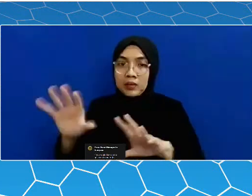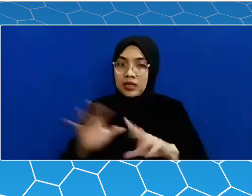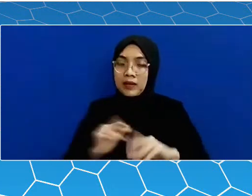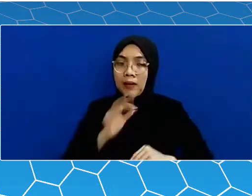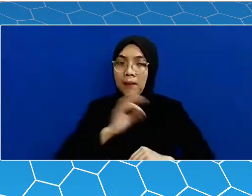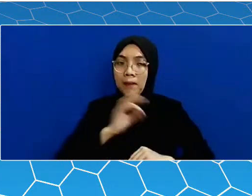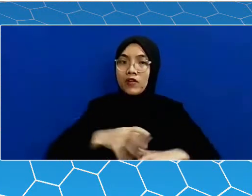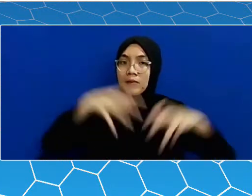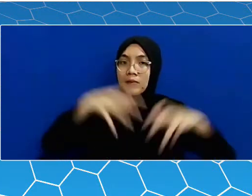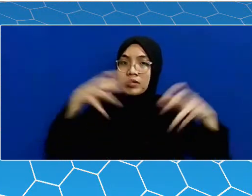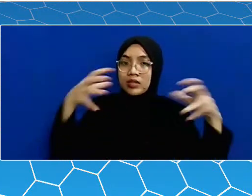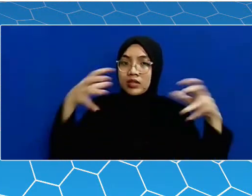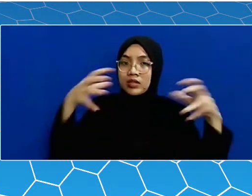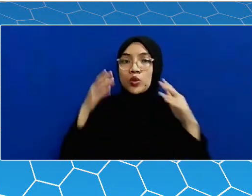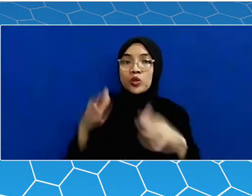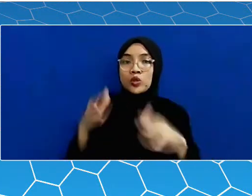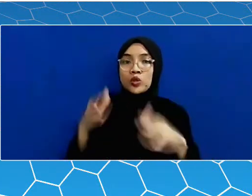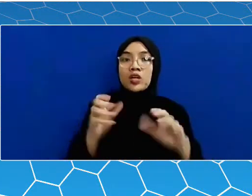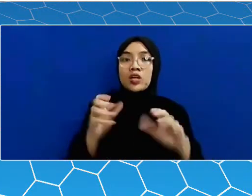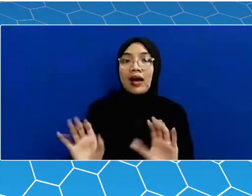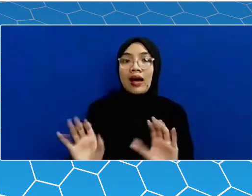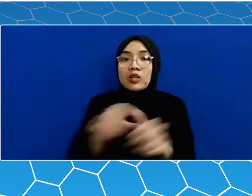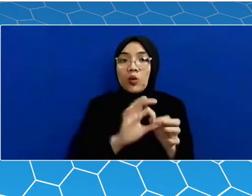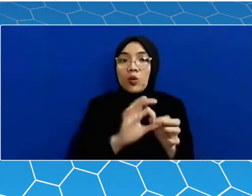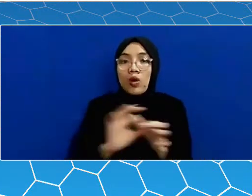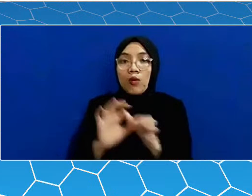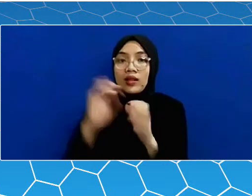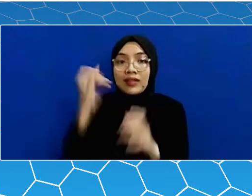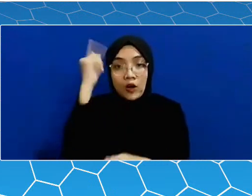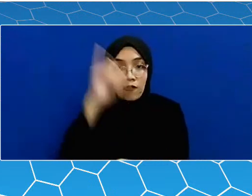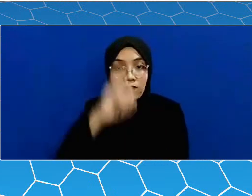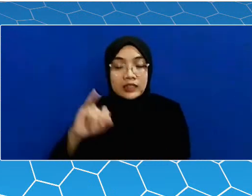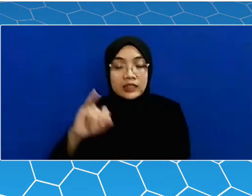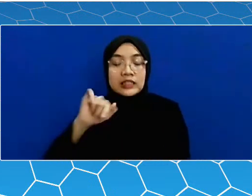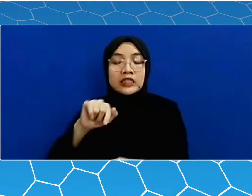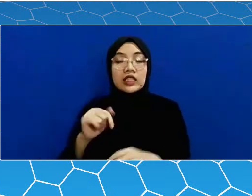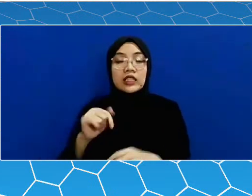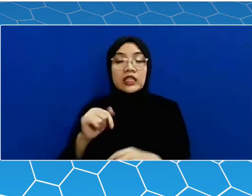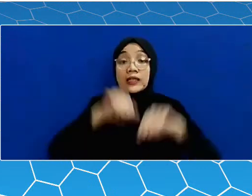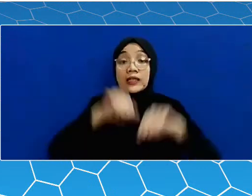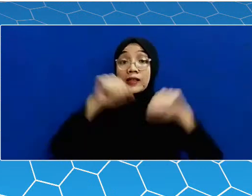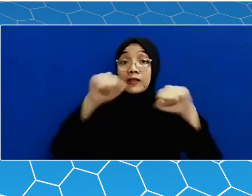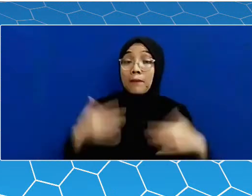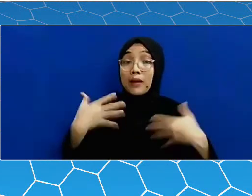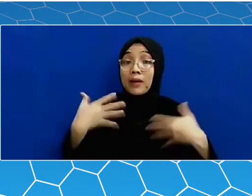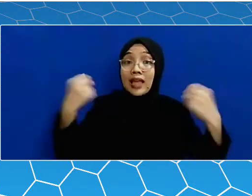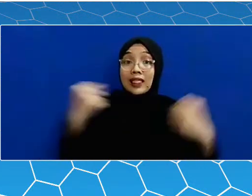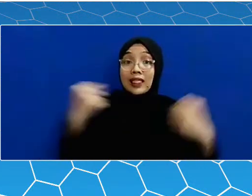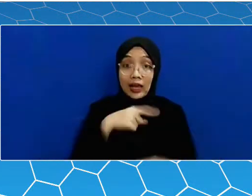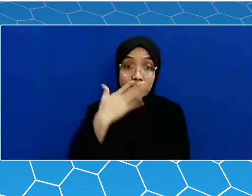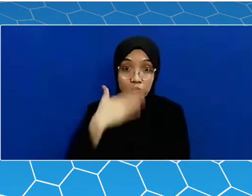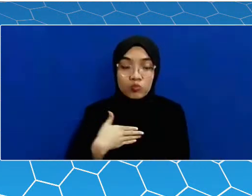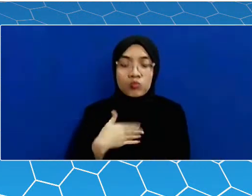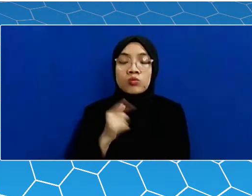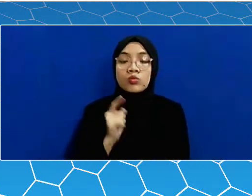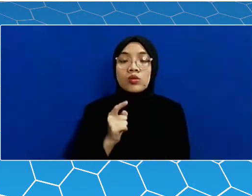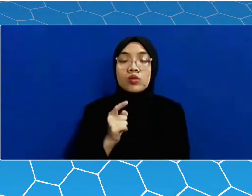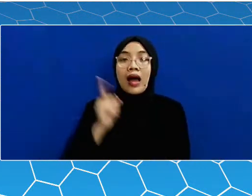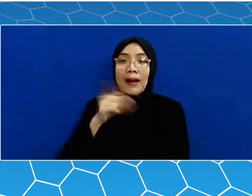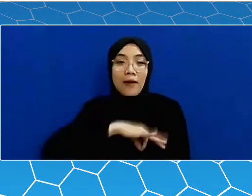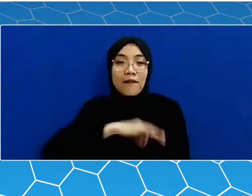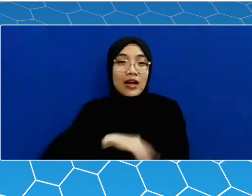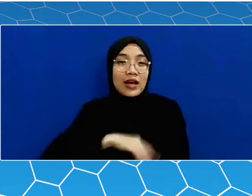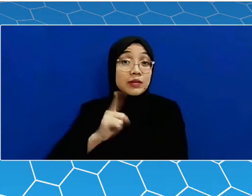and innovation. Our health system will benefit because we are becoming more efficient,